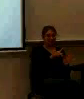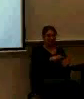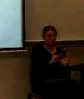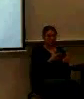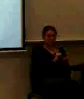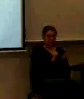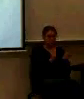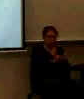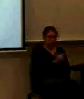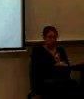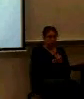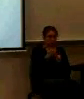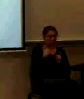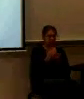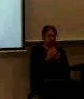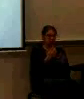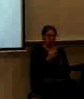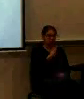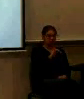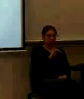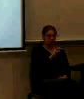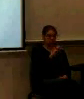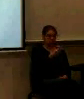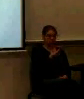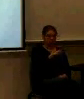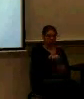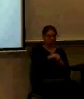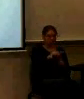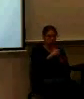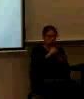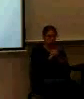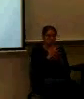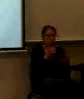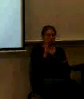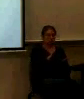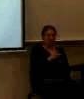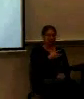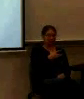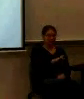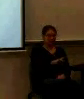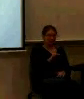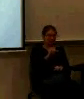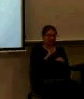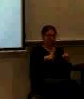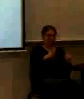pH changes, those that have a lot of bicarbonate in solution, are much less sensitive than those